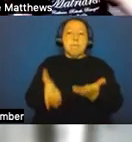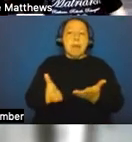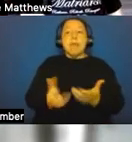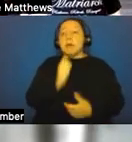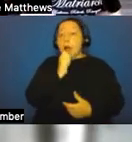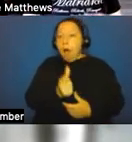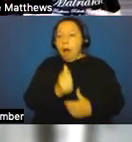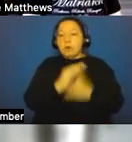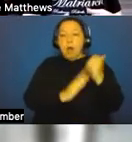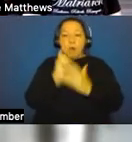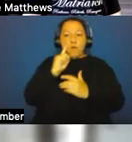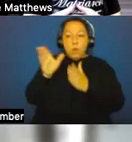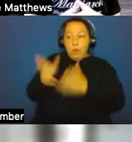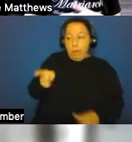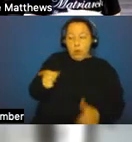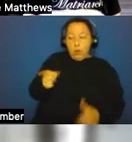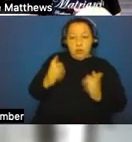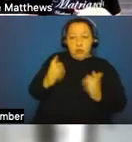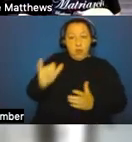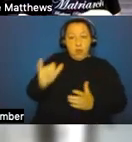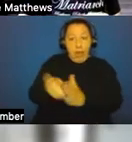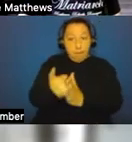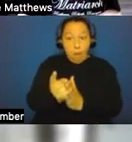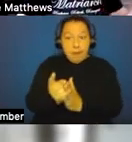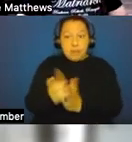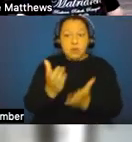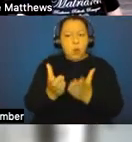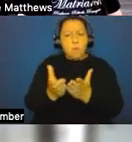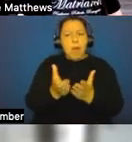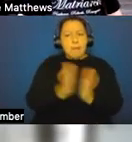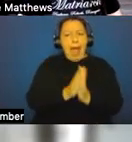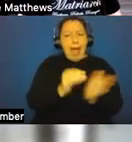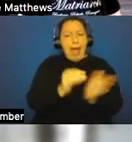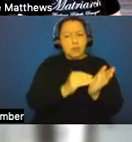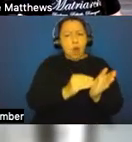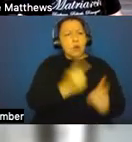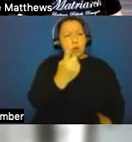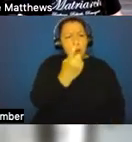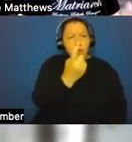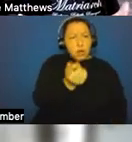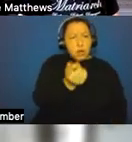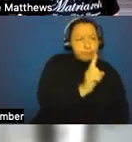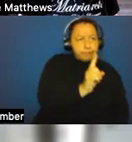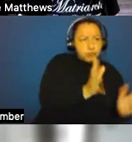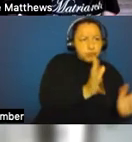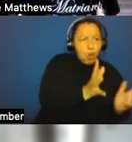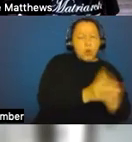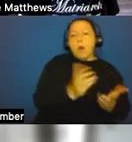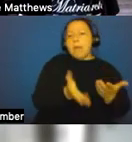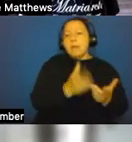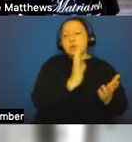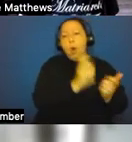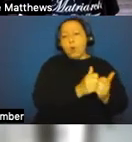the victim in that moment. So maybe you pull them aside, maybe you talk to their supervisor afterwards, but to address it so that it